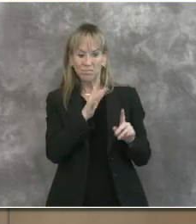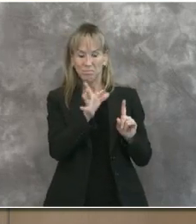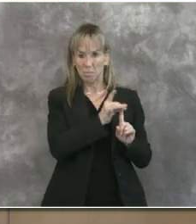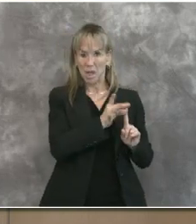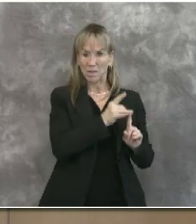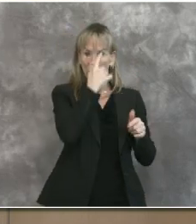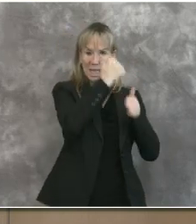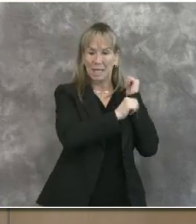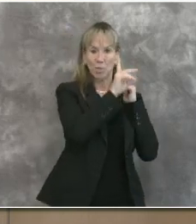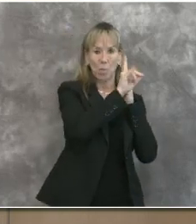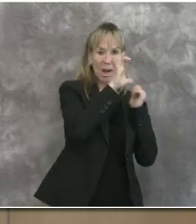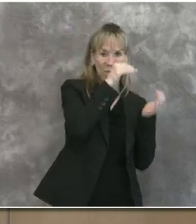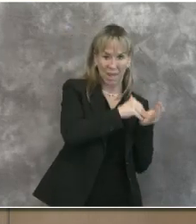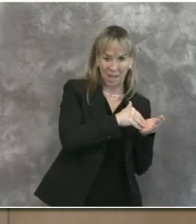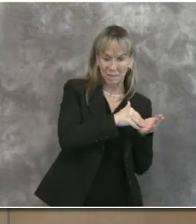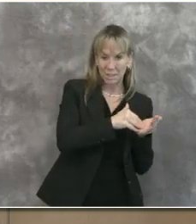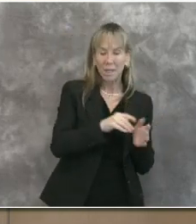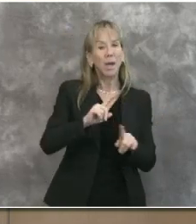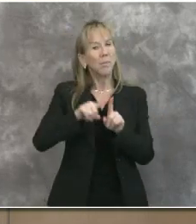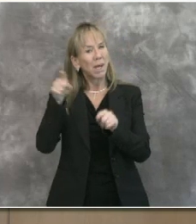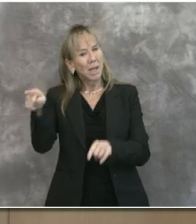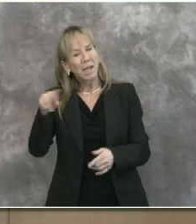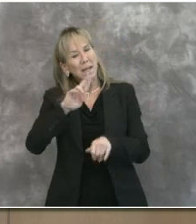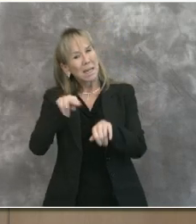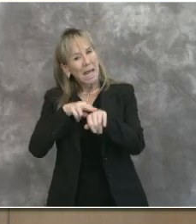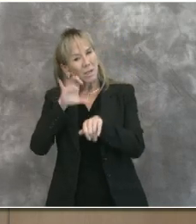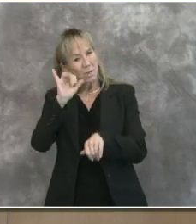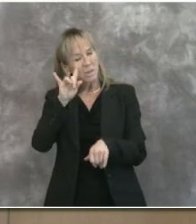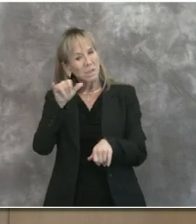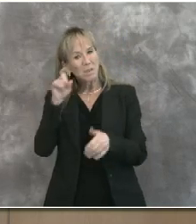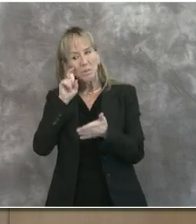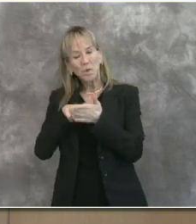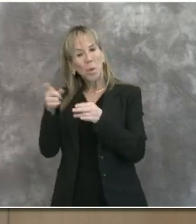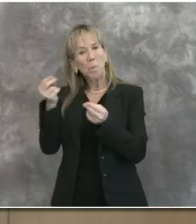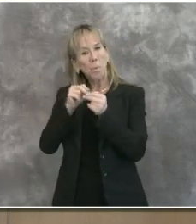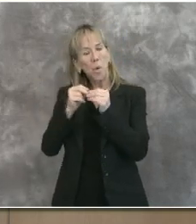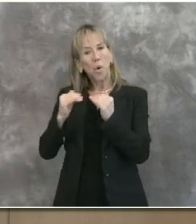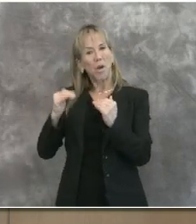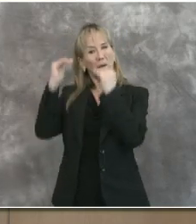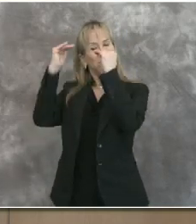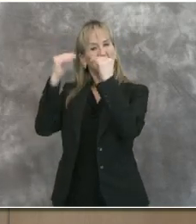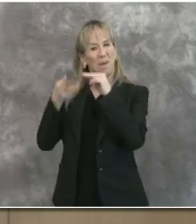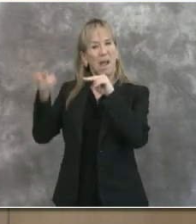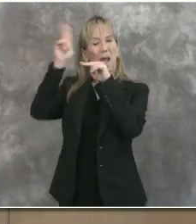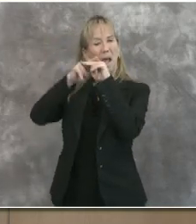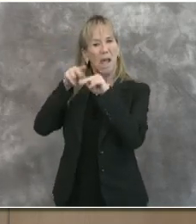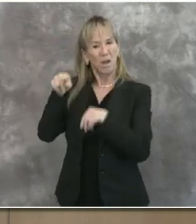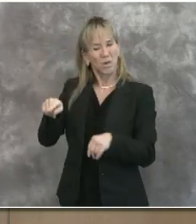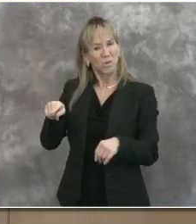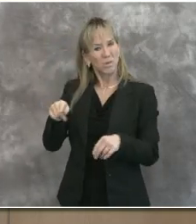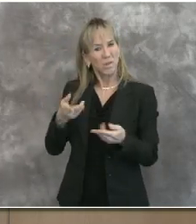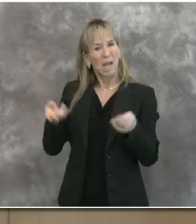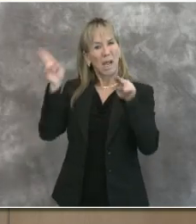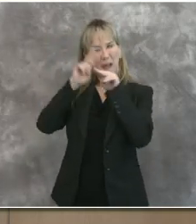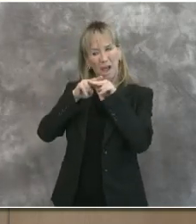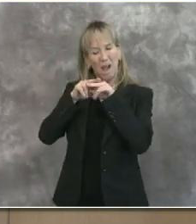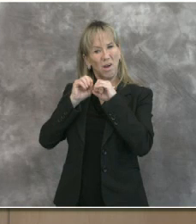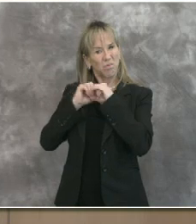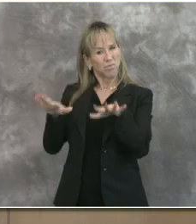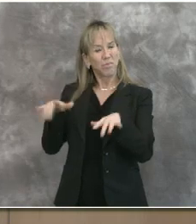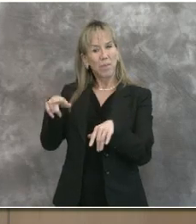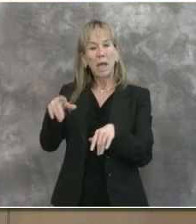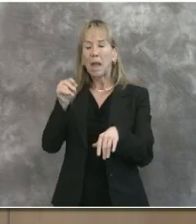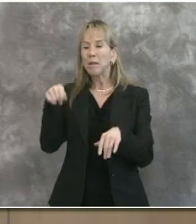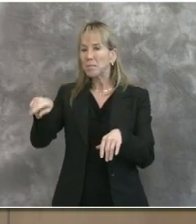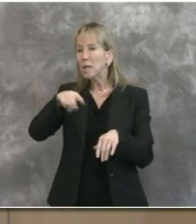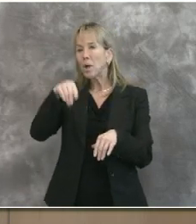that National City actually has a higher rate per 100,000, and they are aware of this and tracking it, and I think